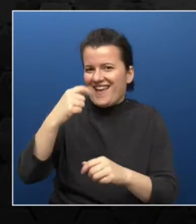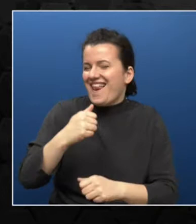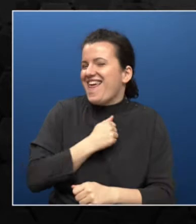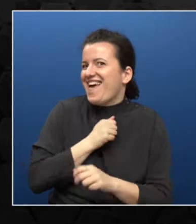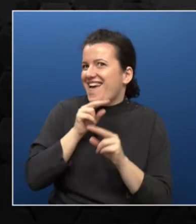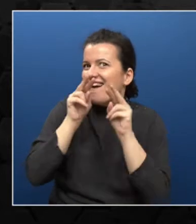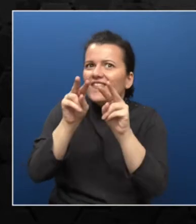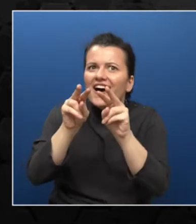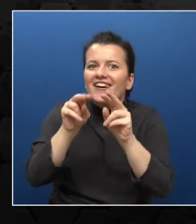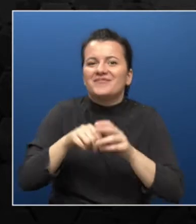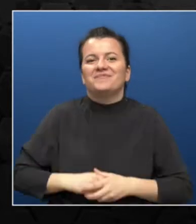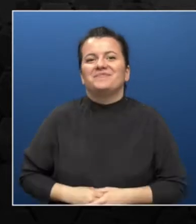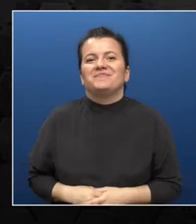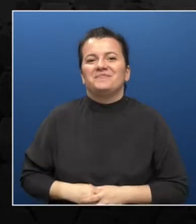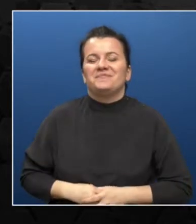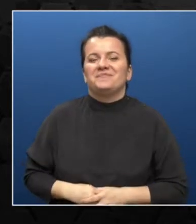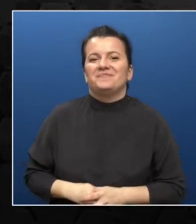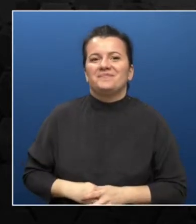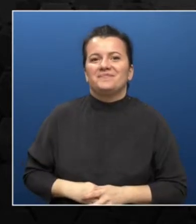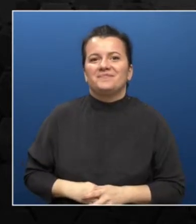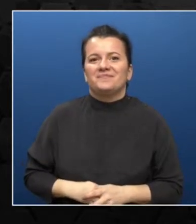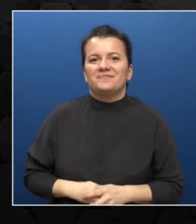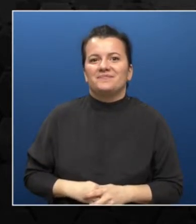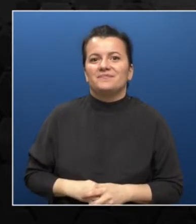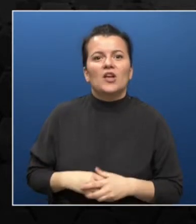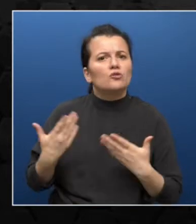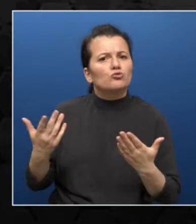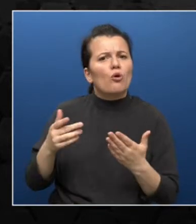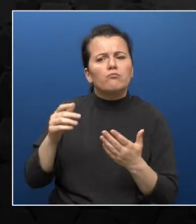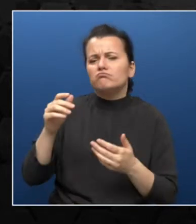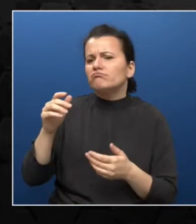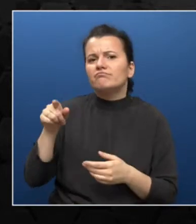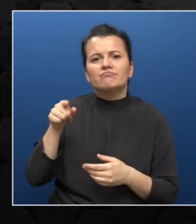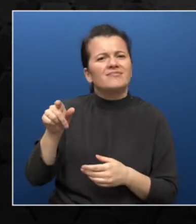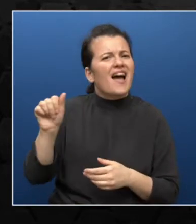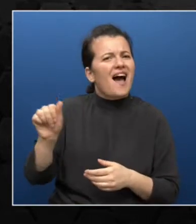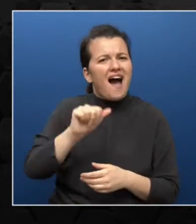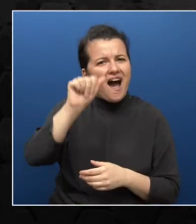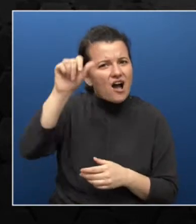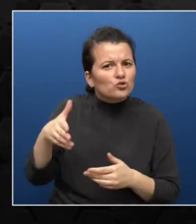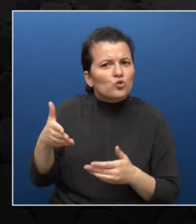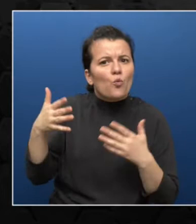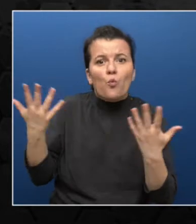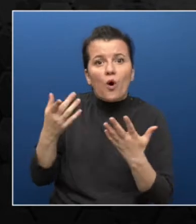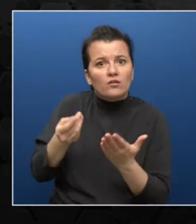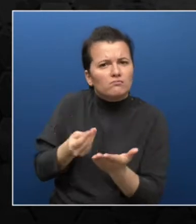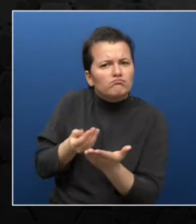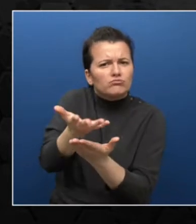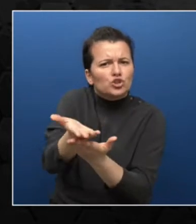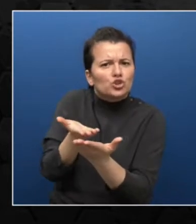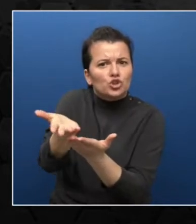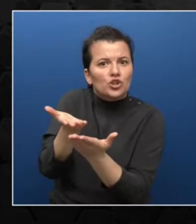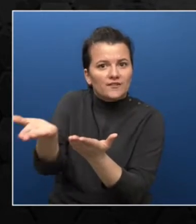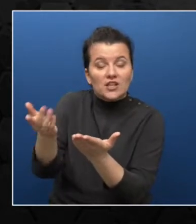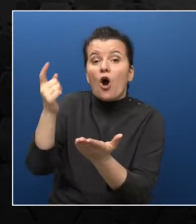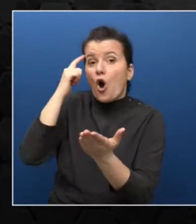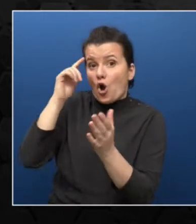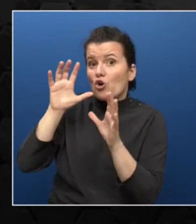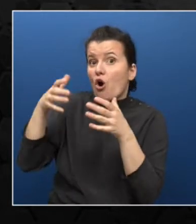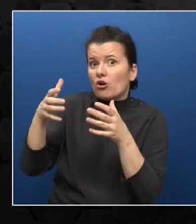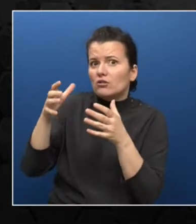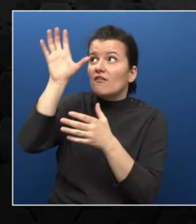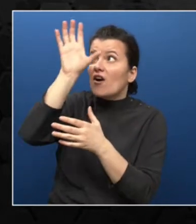To introduce what are the Azure Cognitive Services? Well, it is a cloud-based services to build cognitive intelligence into